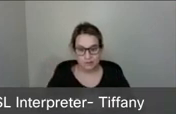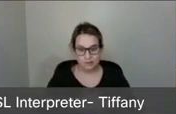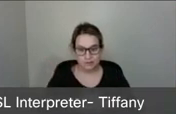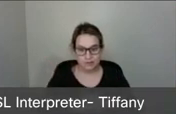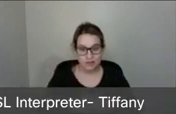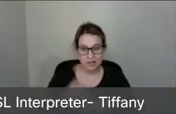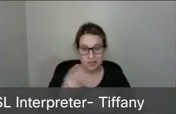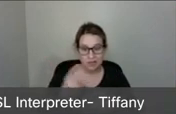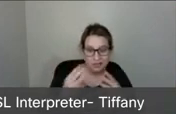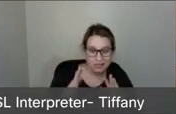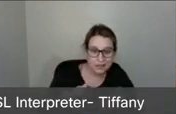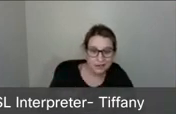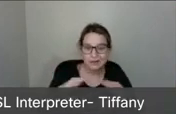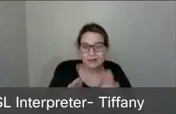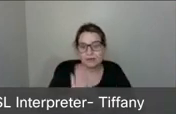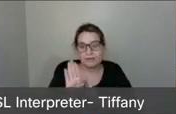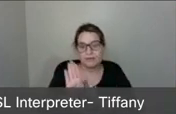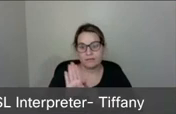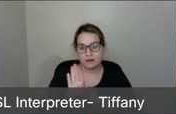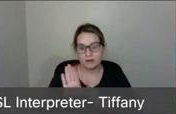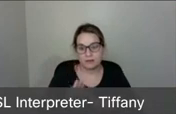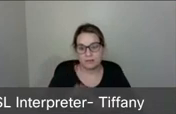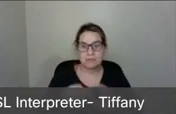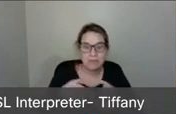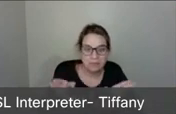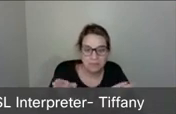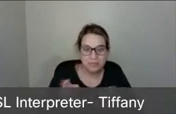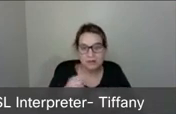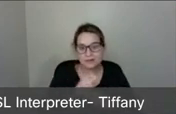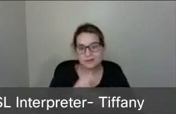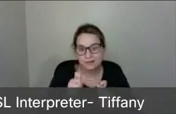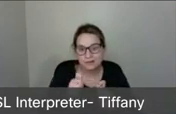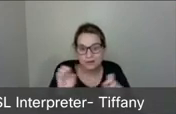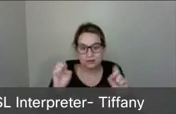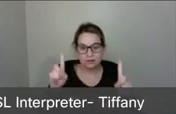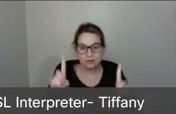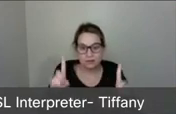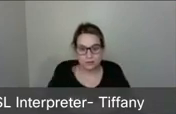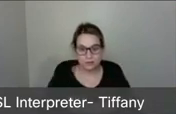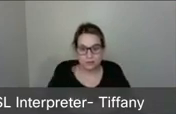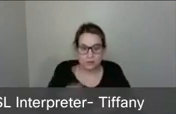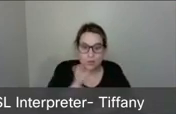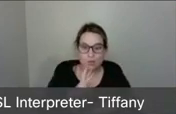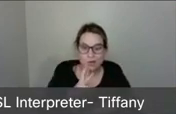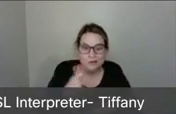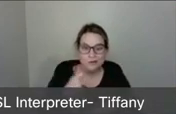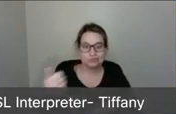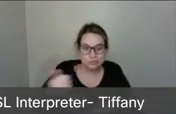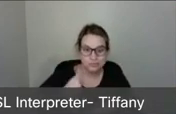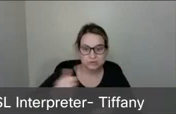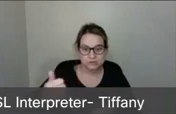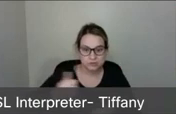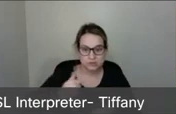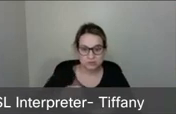land development matters, public safety, education, water, transportation, as